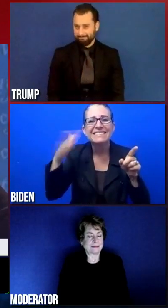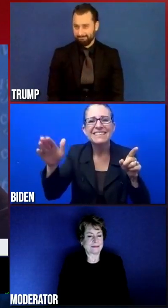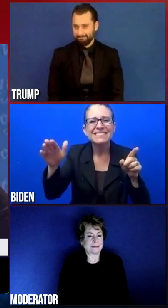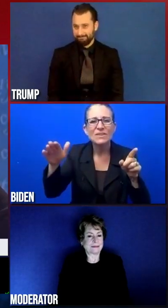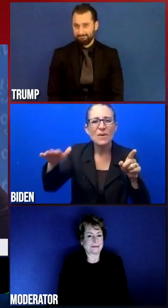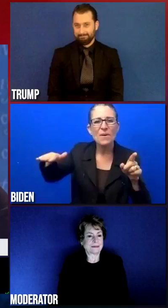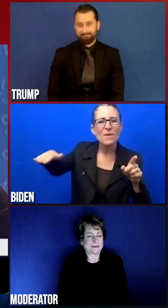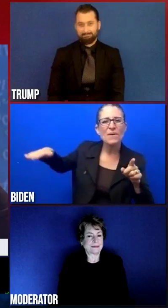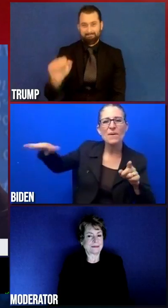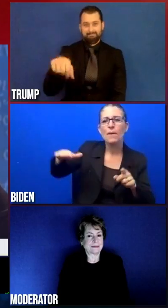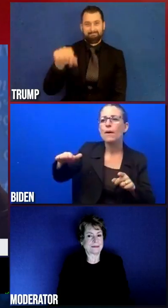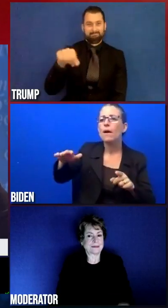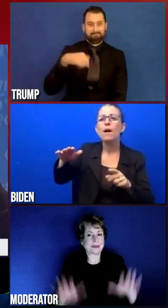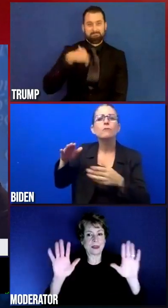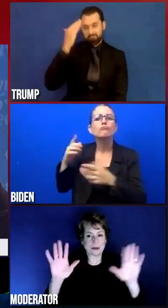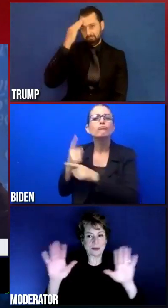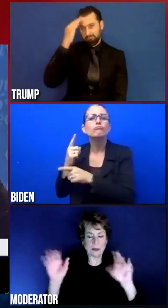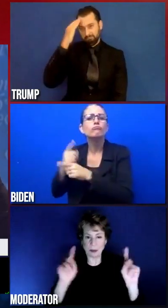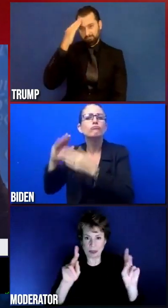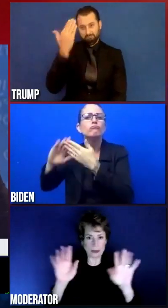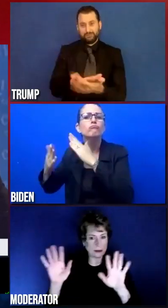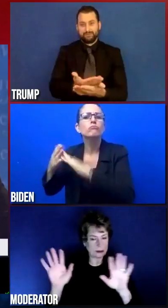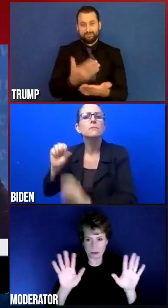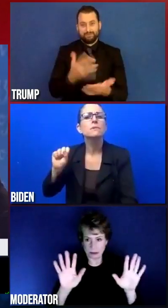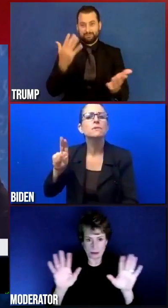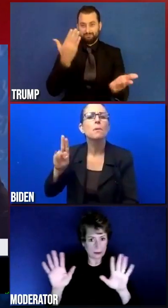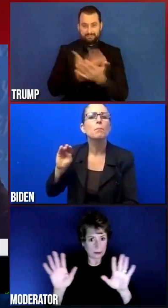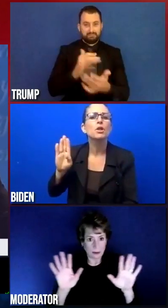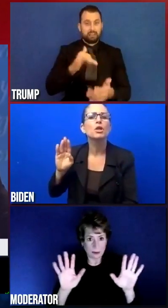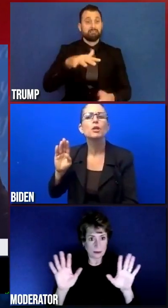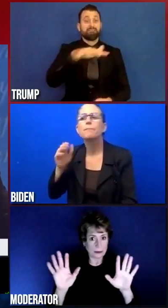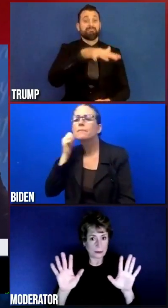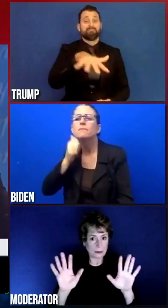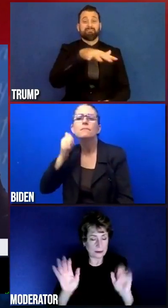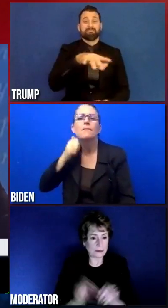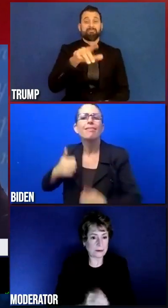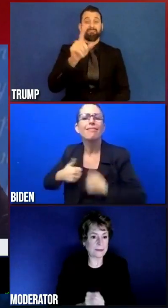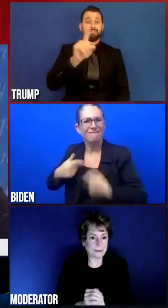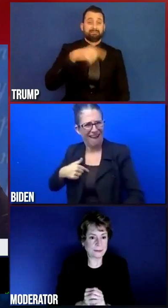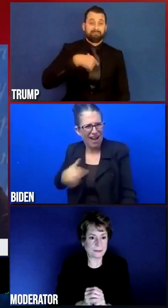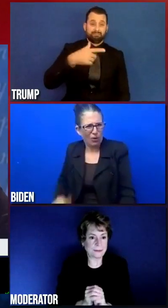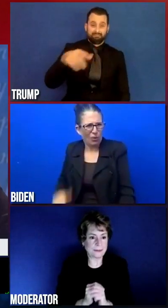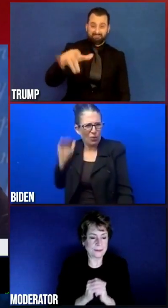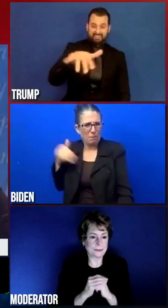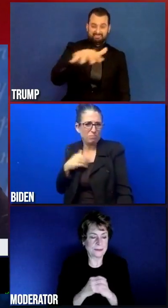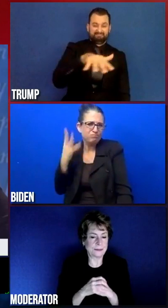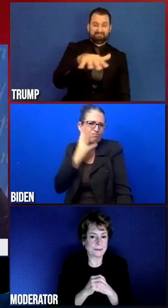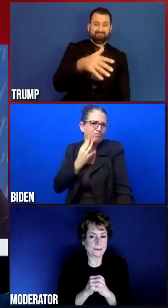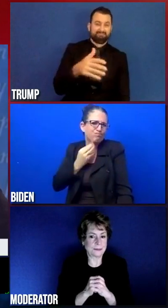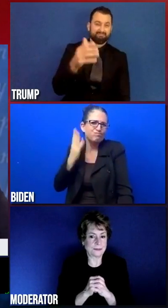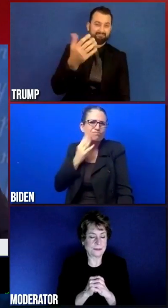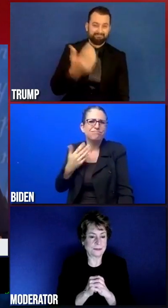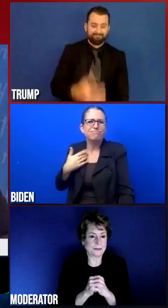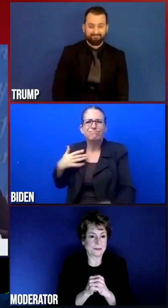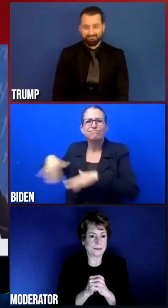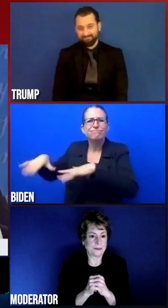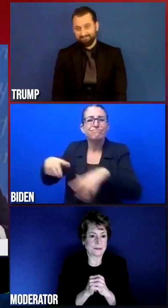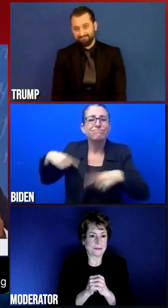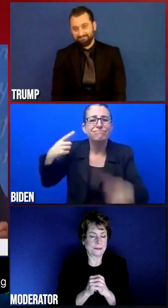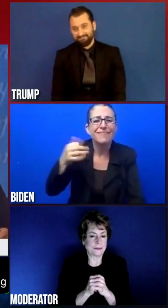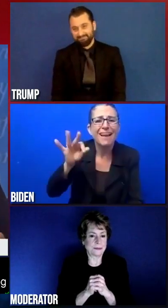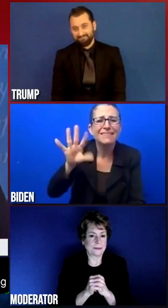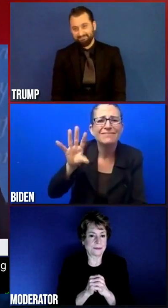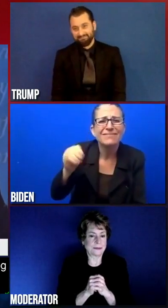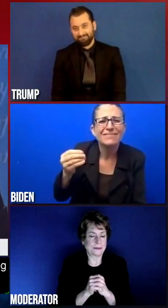a minute. I was raised in the suburbs. This is not 1950. All these dog whistles and racism don't work anymore. Suburbs are by and